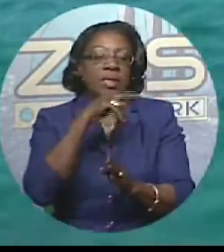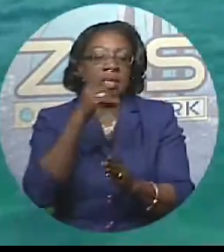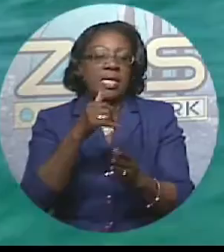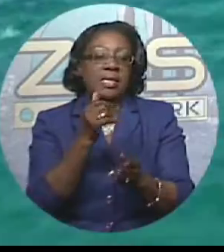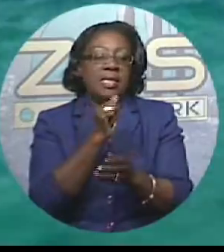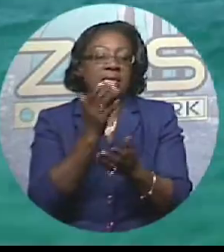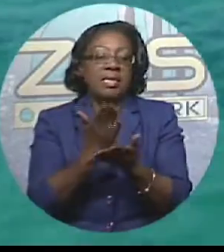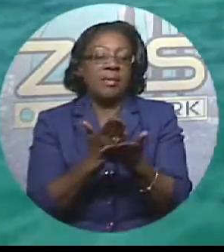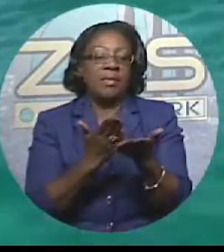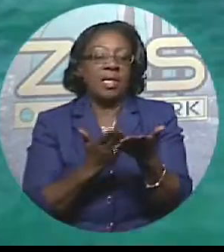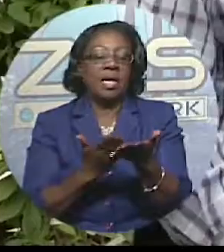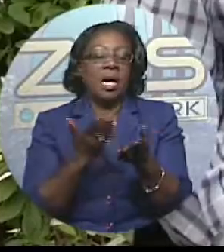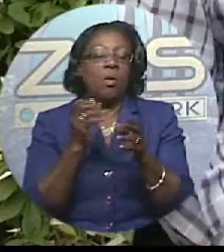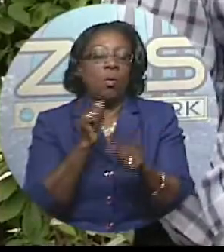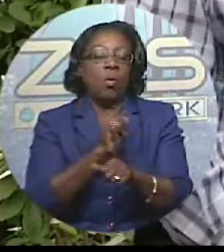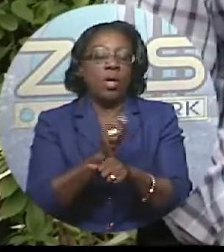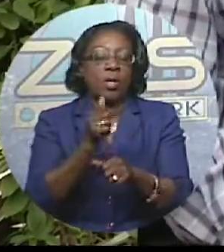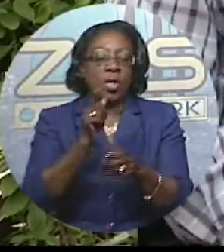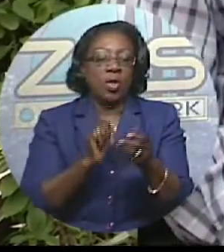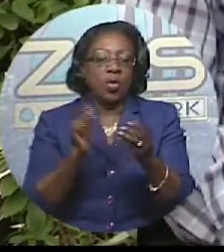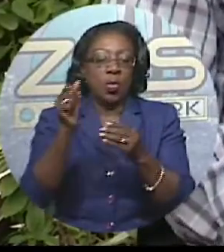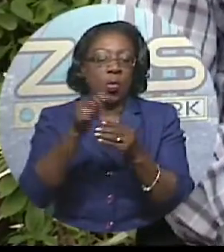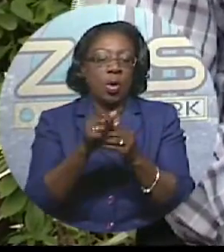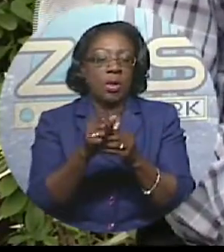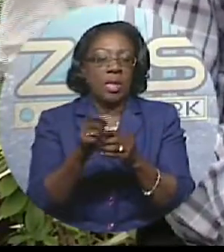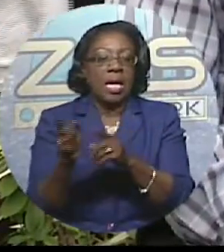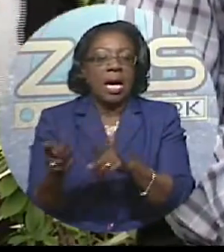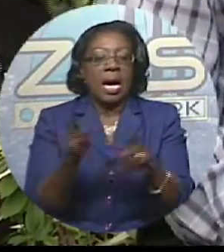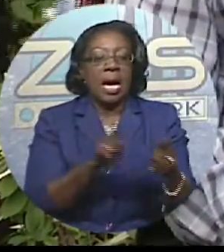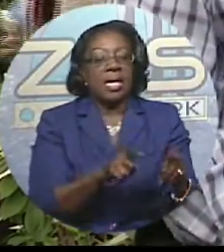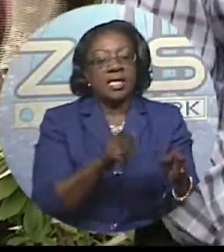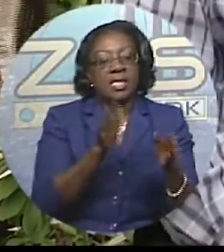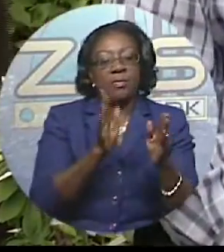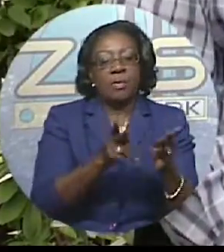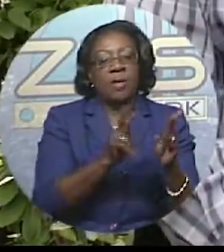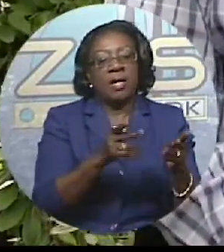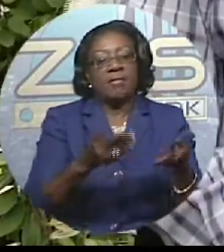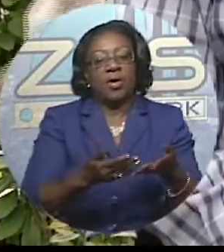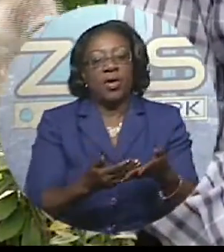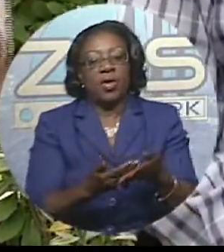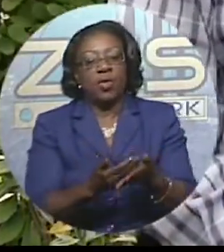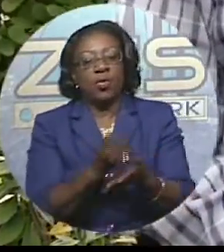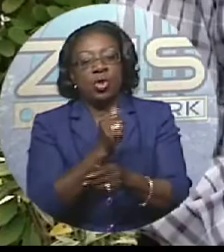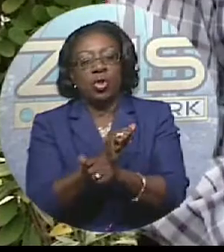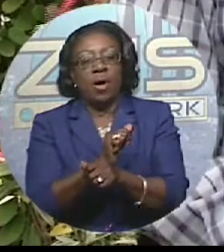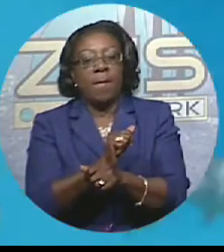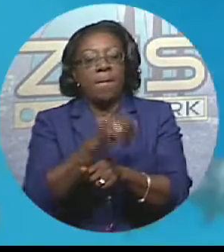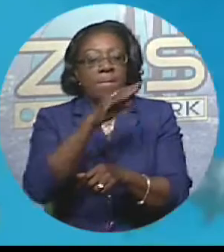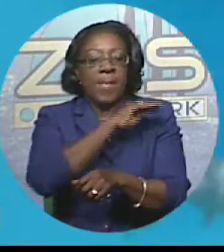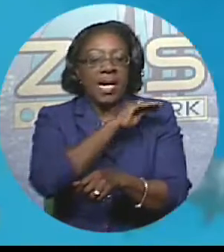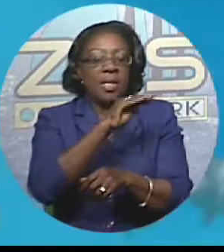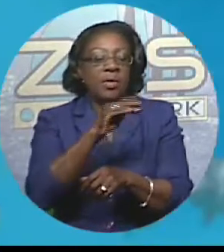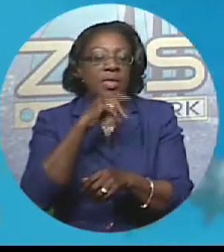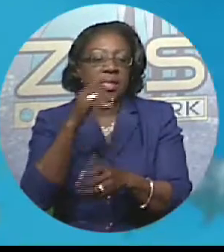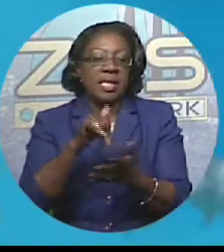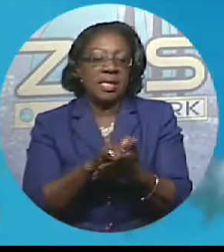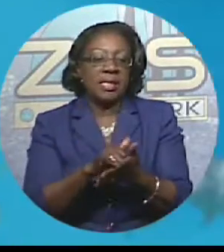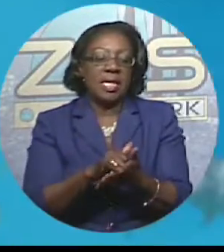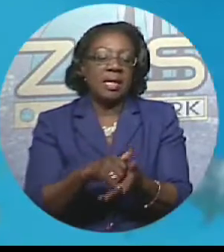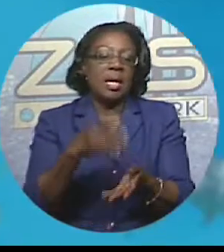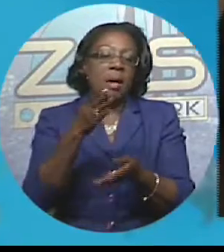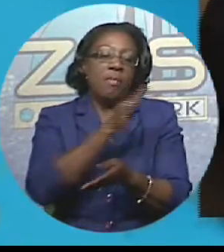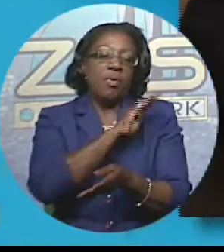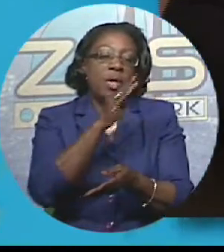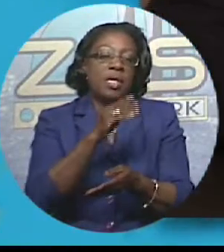worked toward for my entire career." As he prepares for a new chapter in his career, Markantonis said Burke has been both an